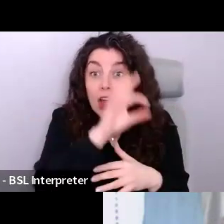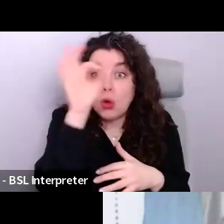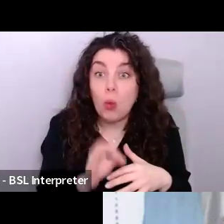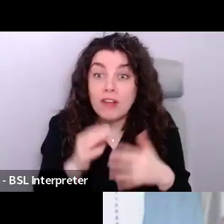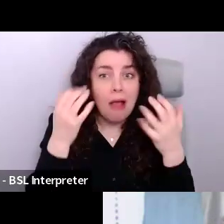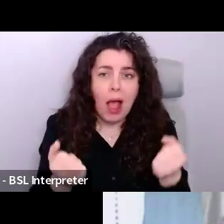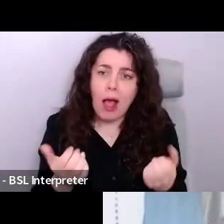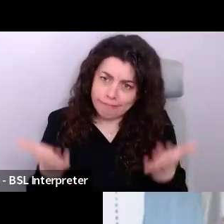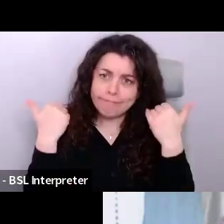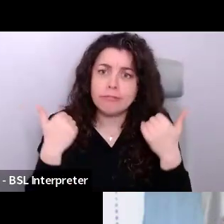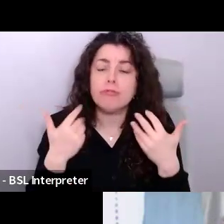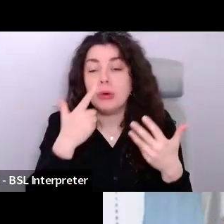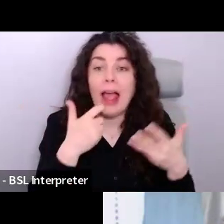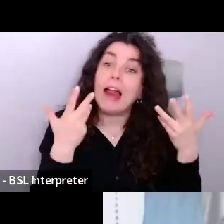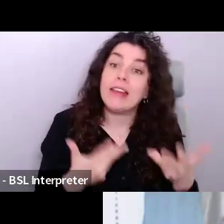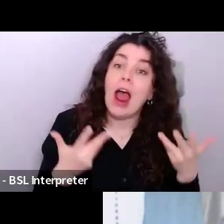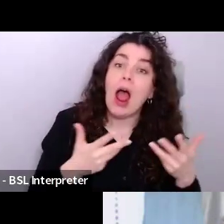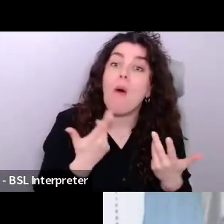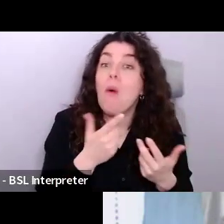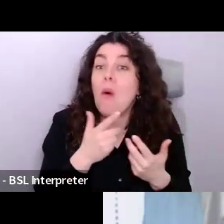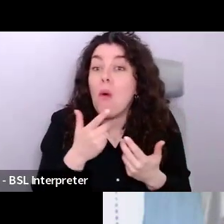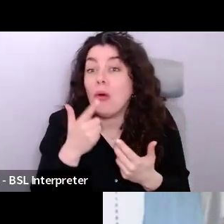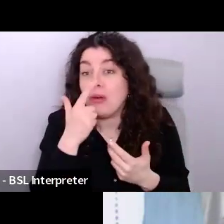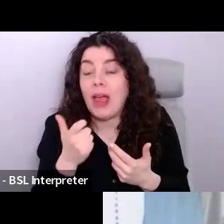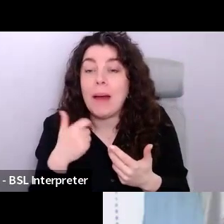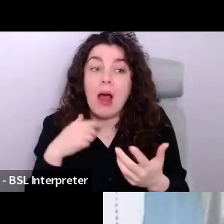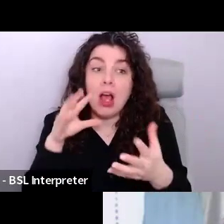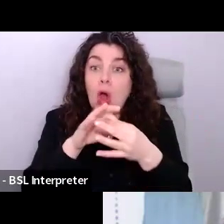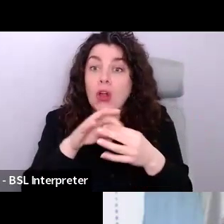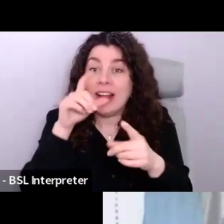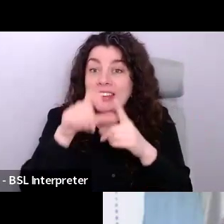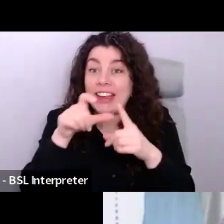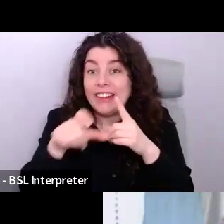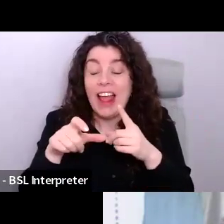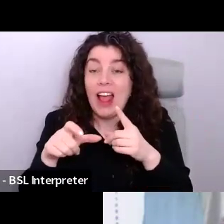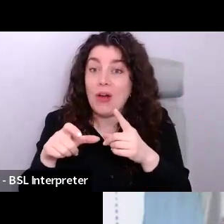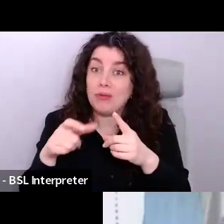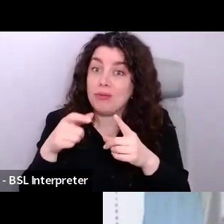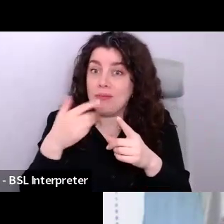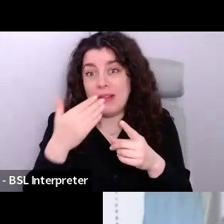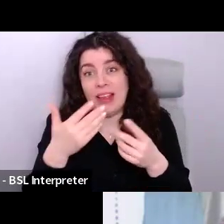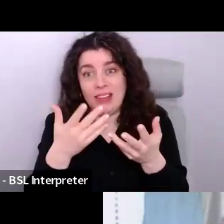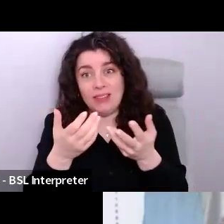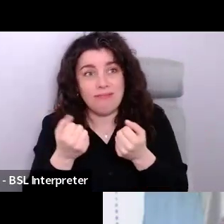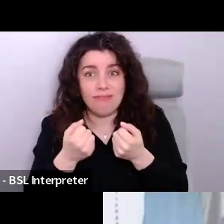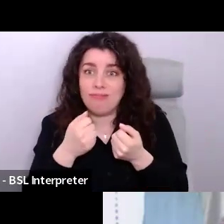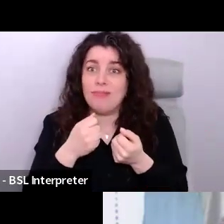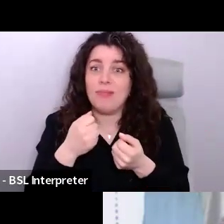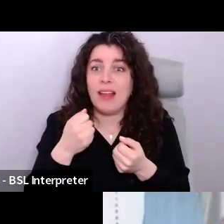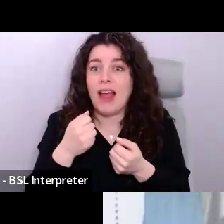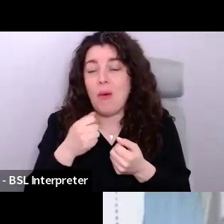now or you can grab my contact details and we can have a chat then